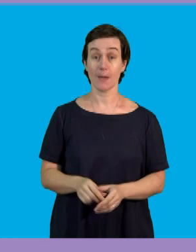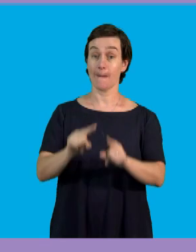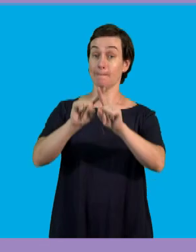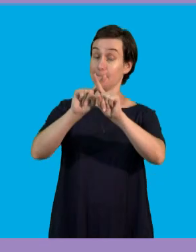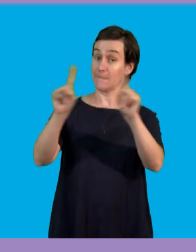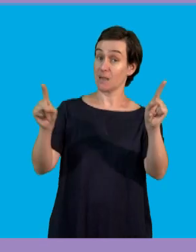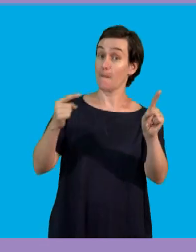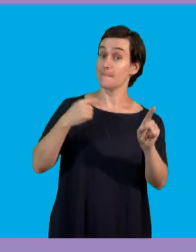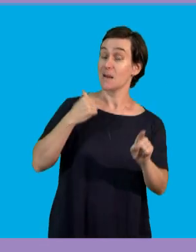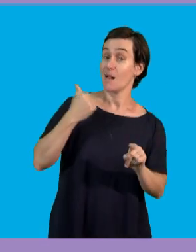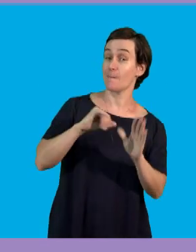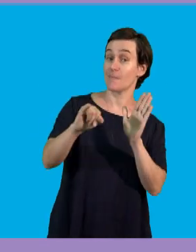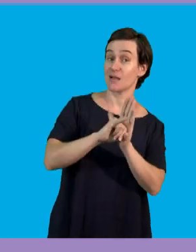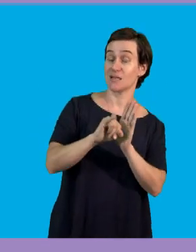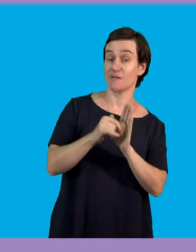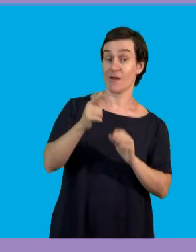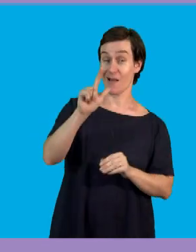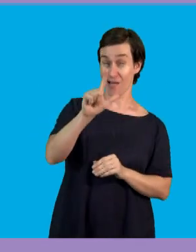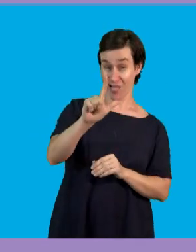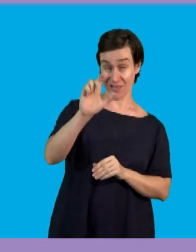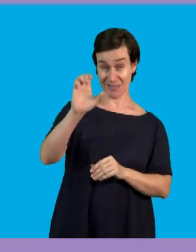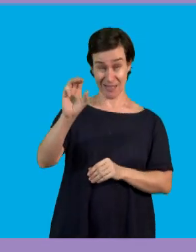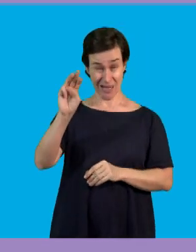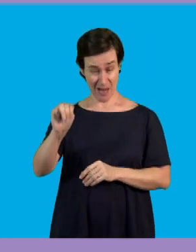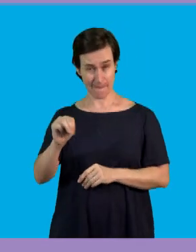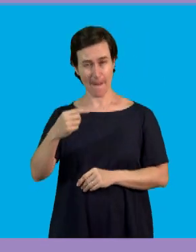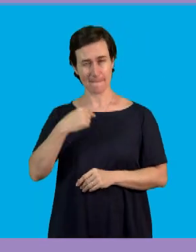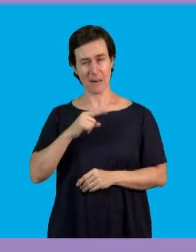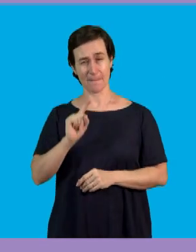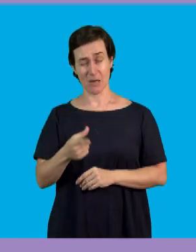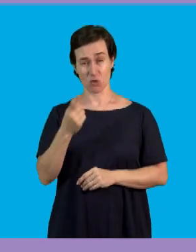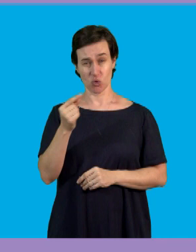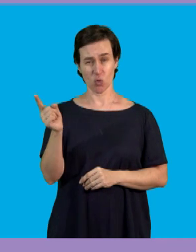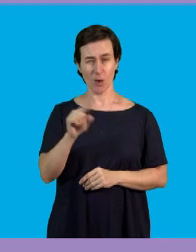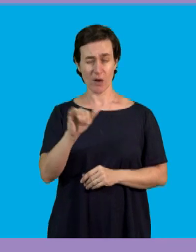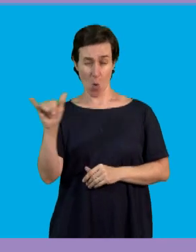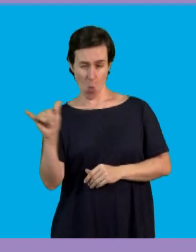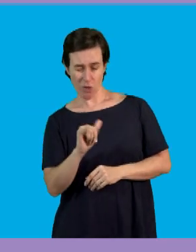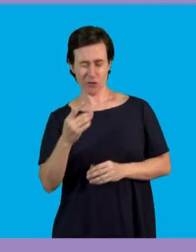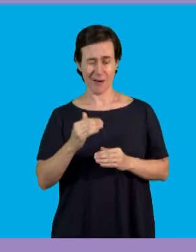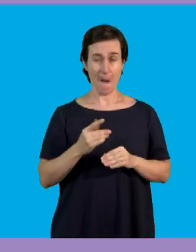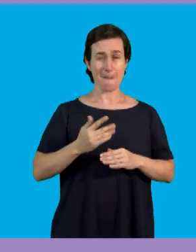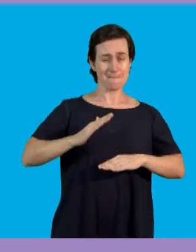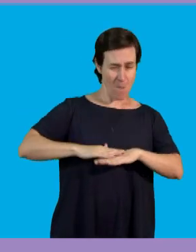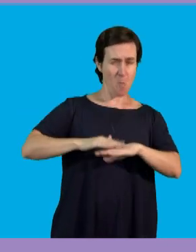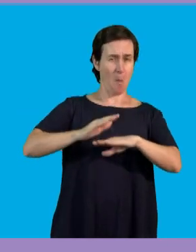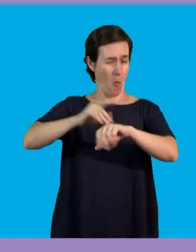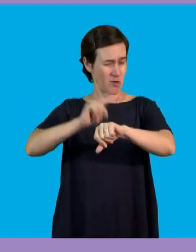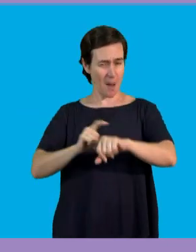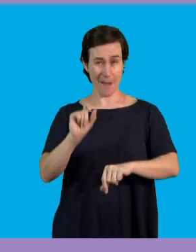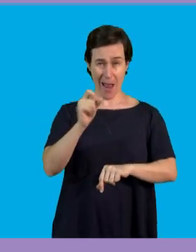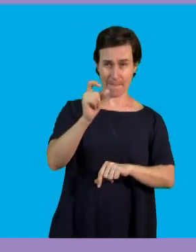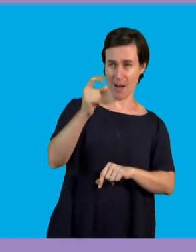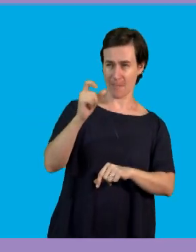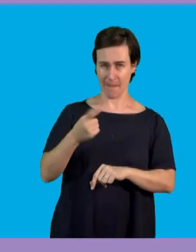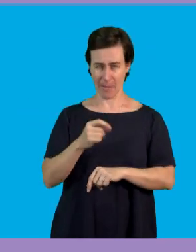But because I am looking for the lowest common multiple, I have to choose the one with the highest frequency. When I